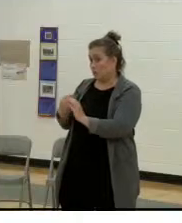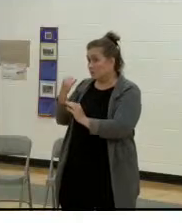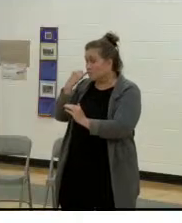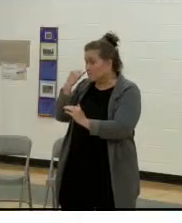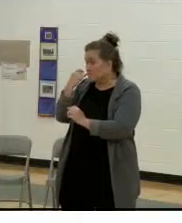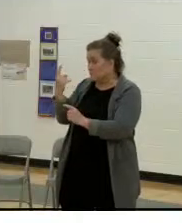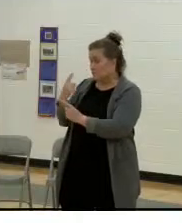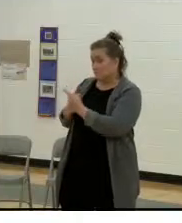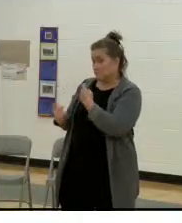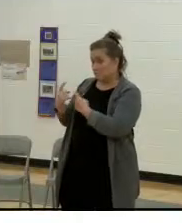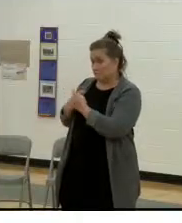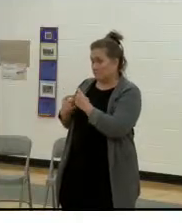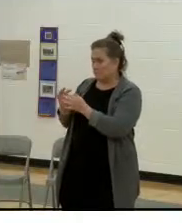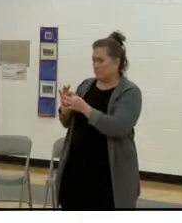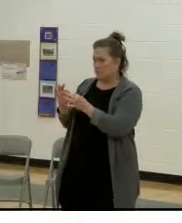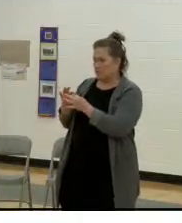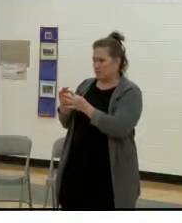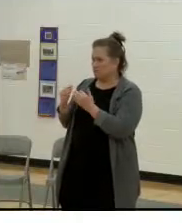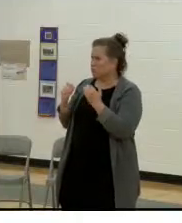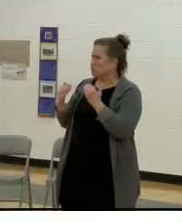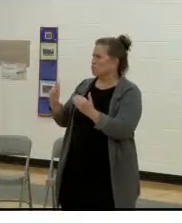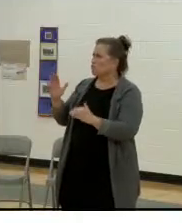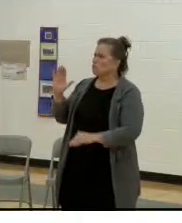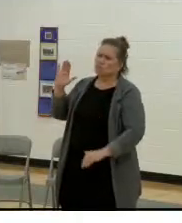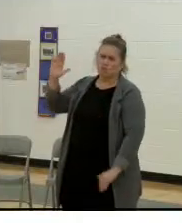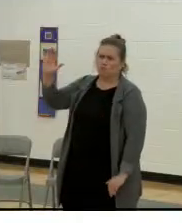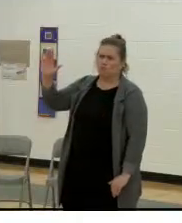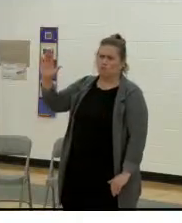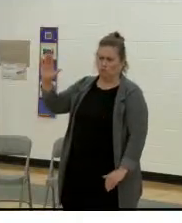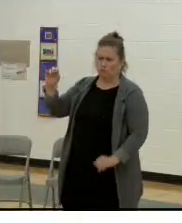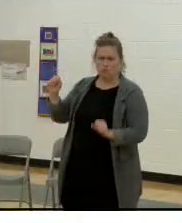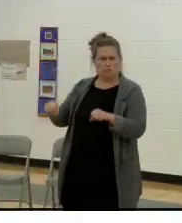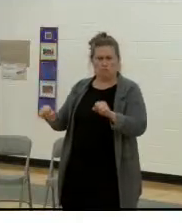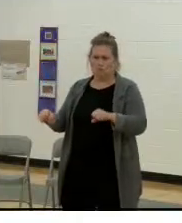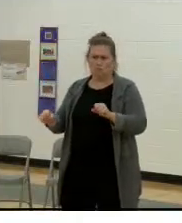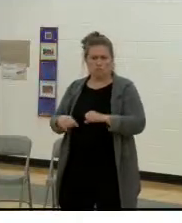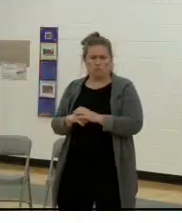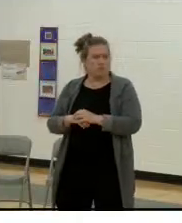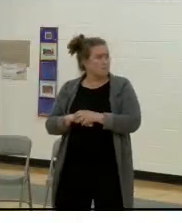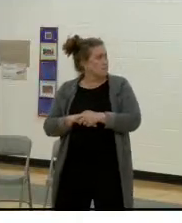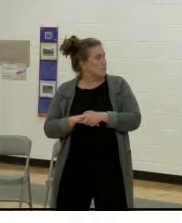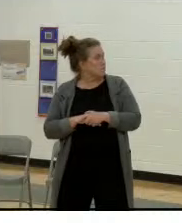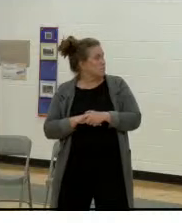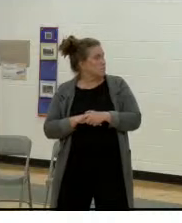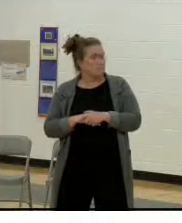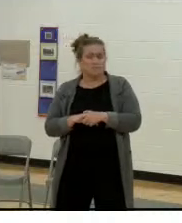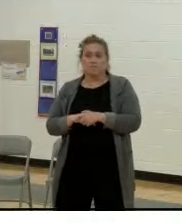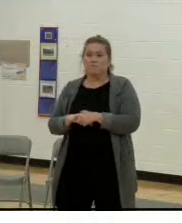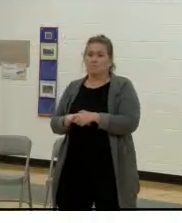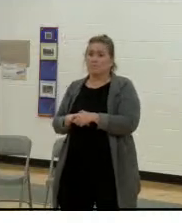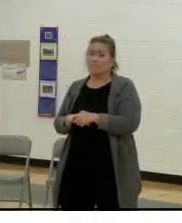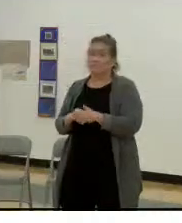we can discuss that and then have plenty of time for questions and such at the end. So